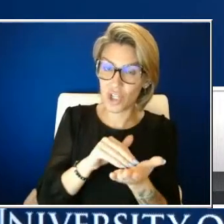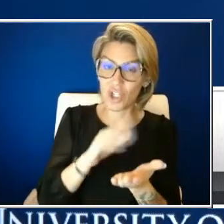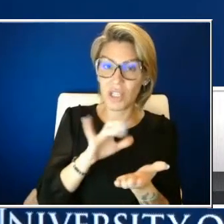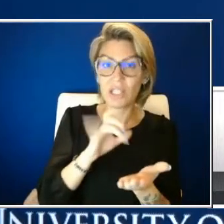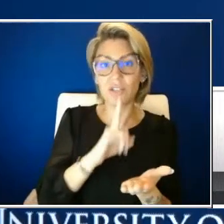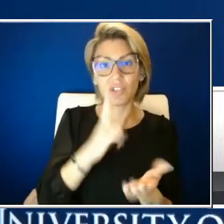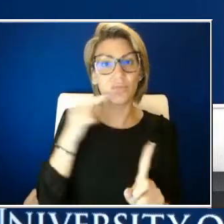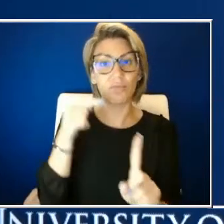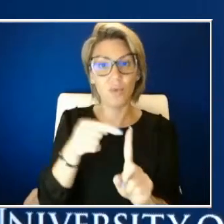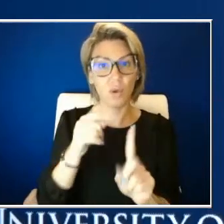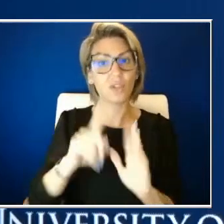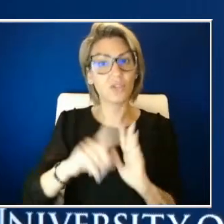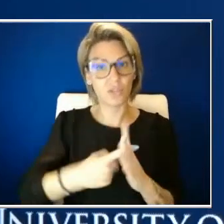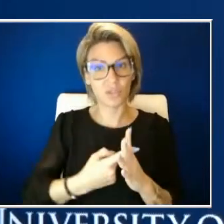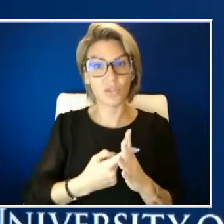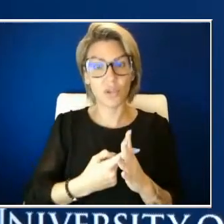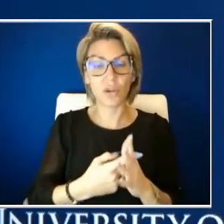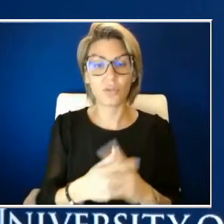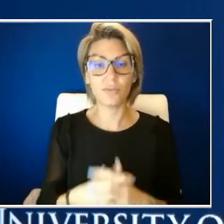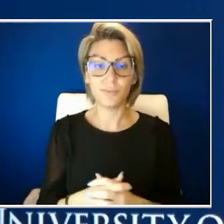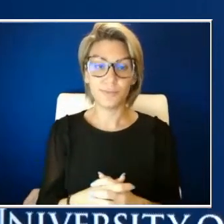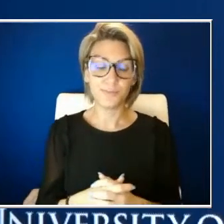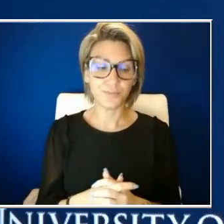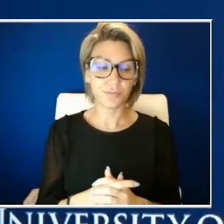to start with. But I fall,